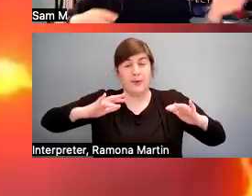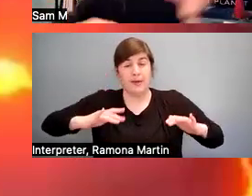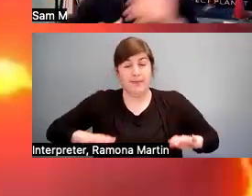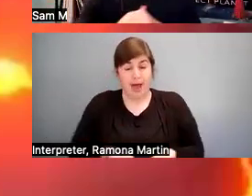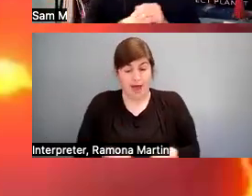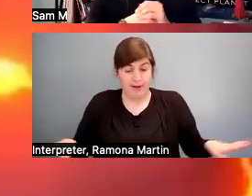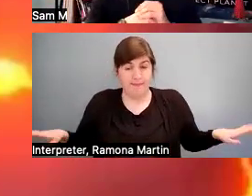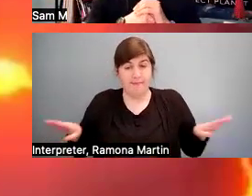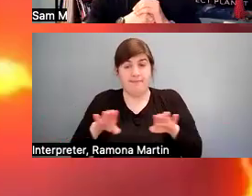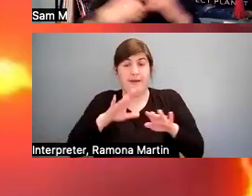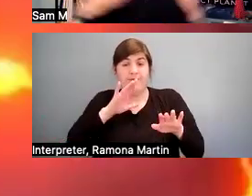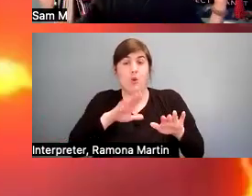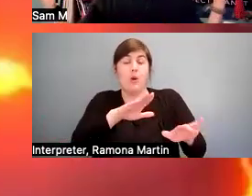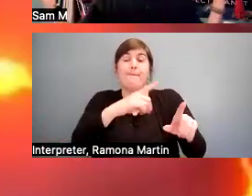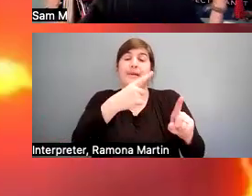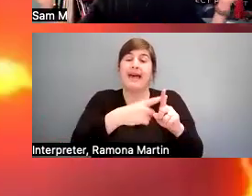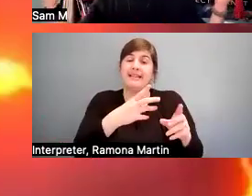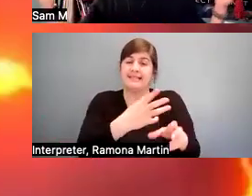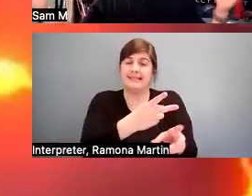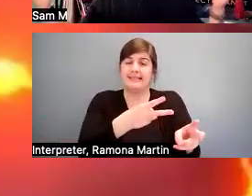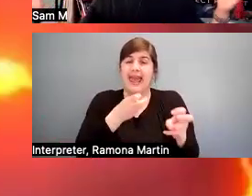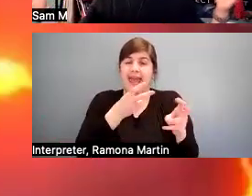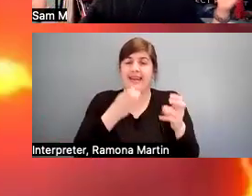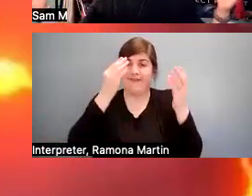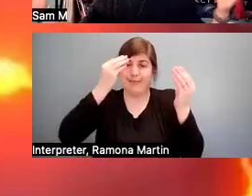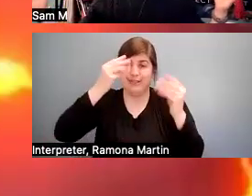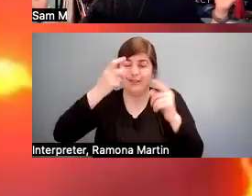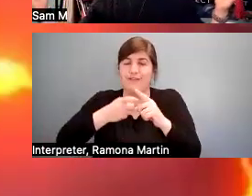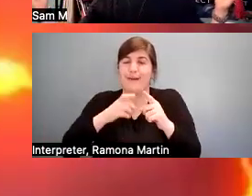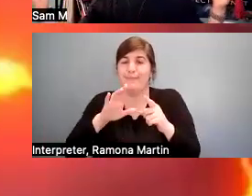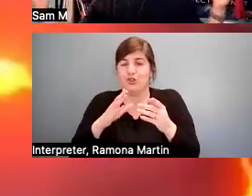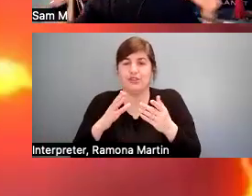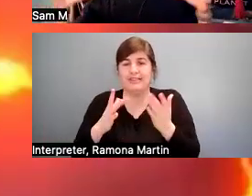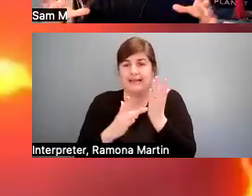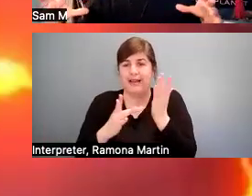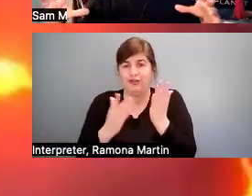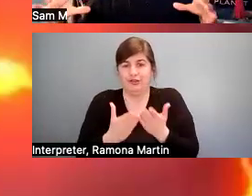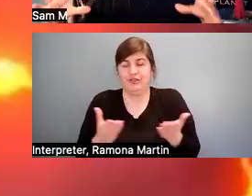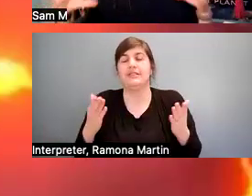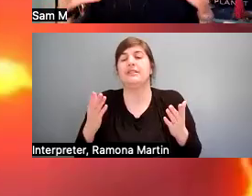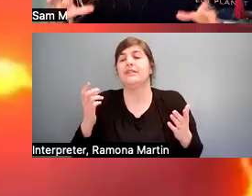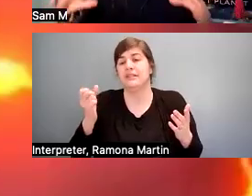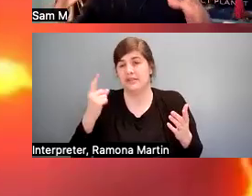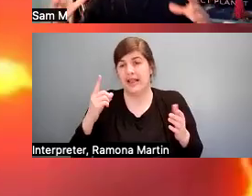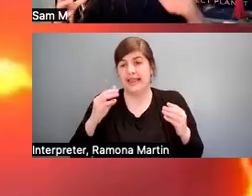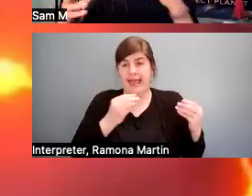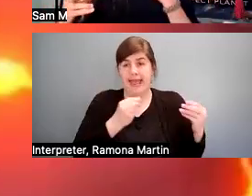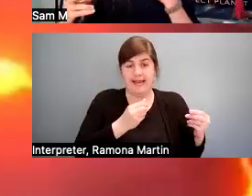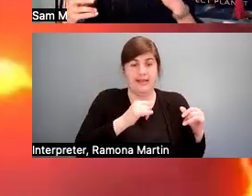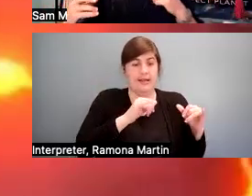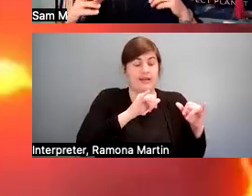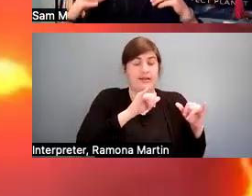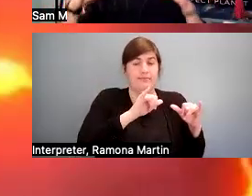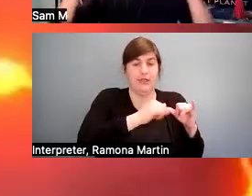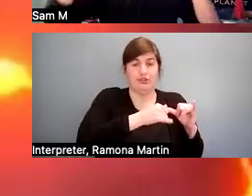the data off of your instruments. Right. But what classically happens on land is we have seismometers. So these are measuring earthquakes.